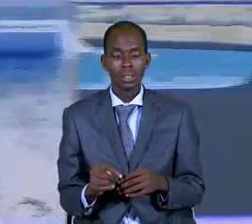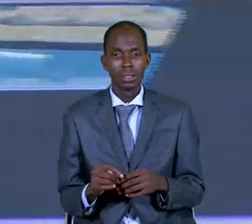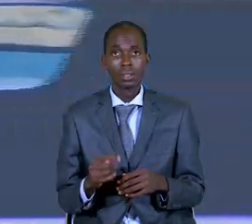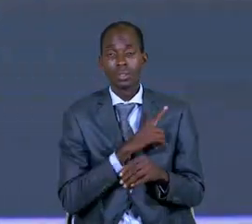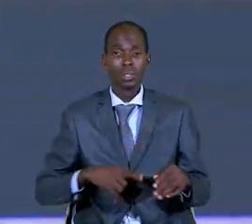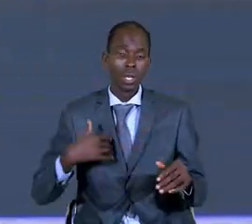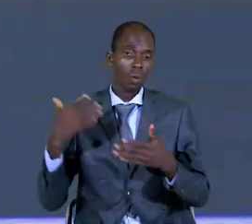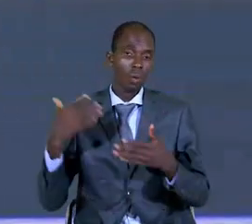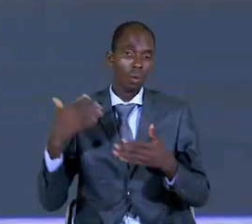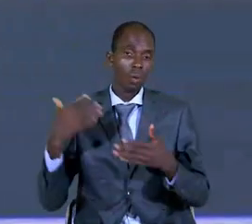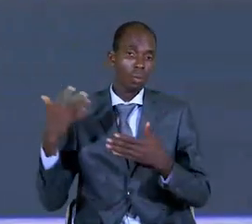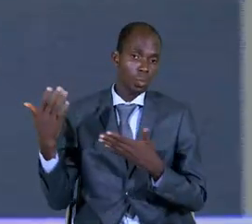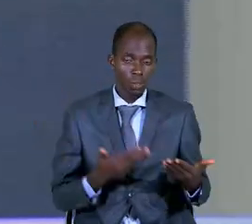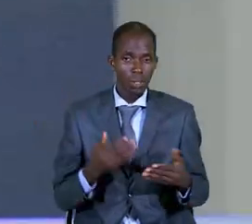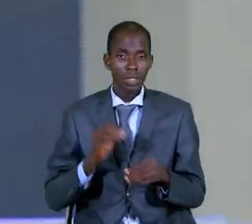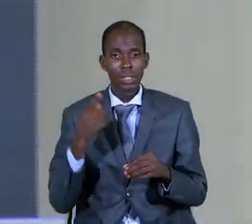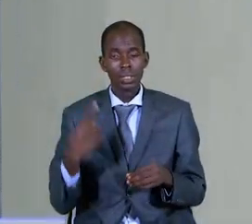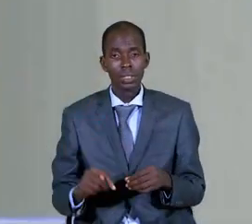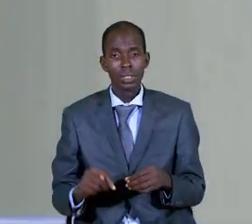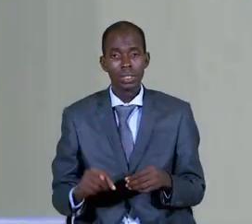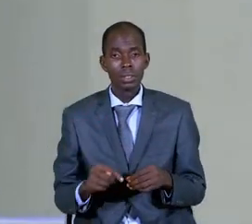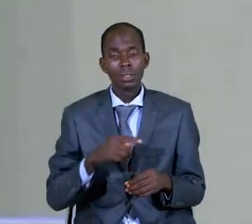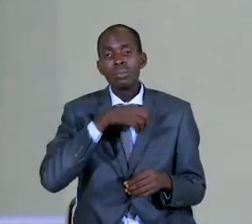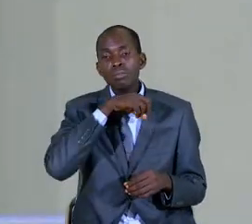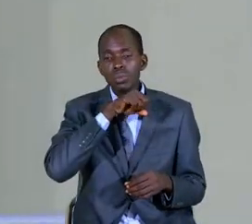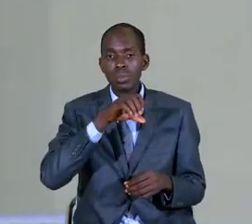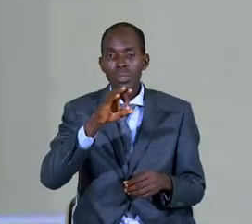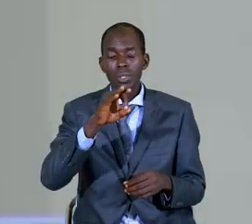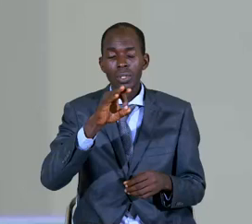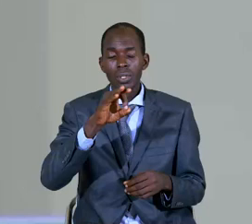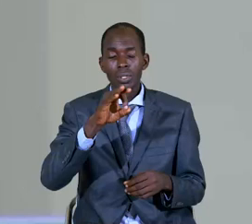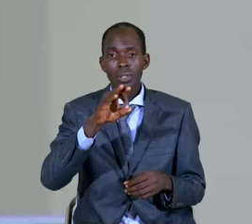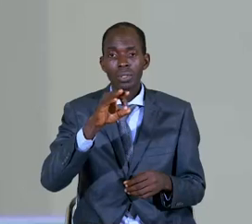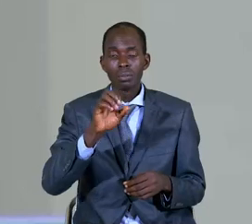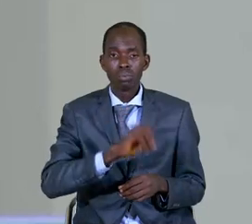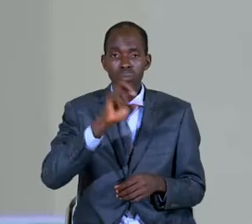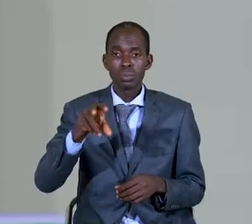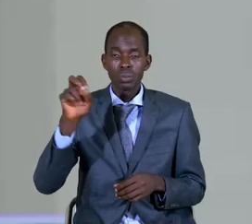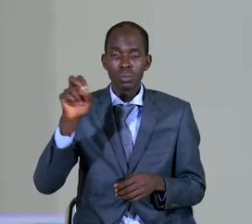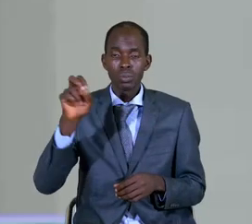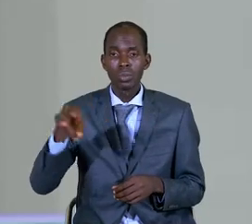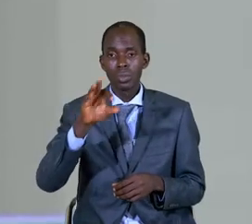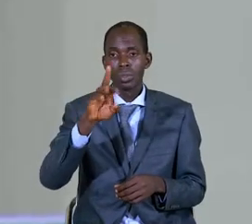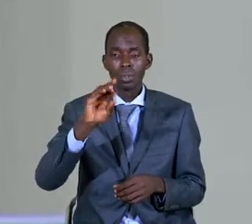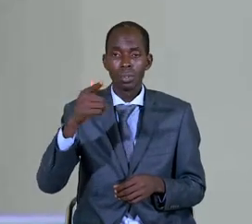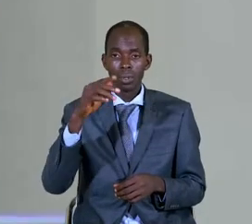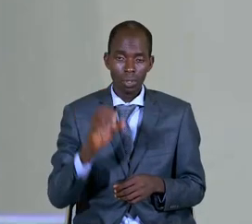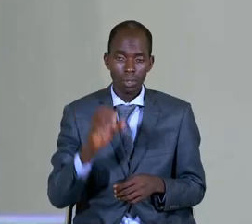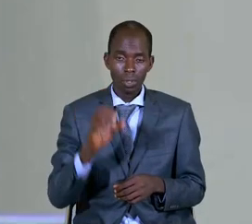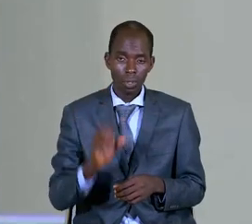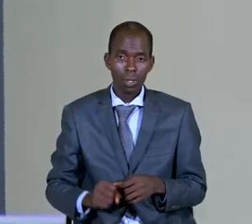room, in their living room, in their kitchen, in the everywhere. And the frog